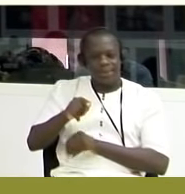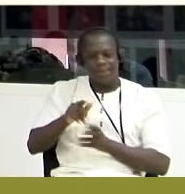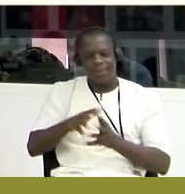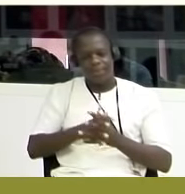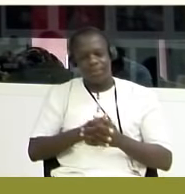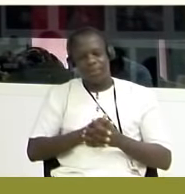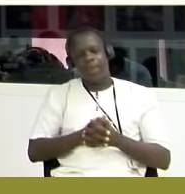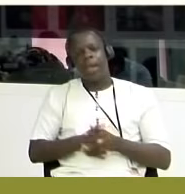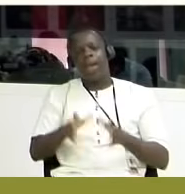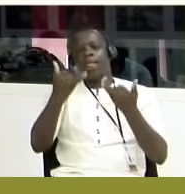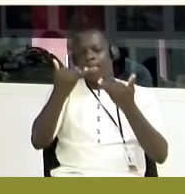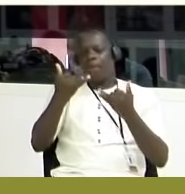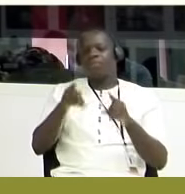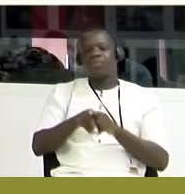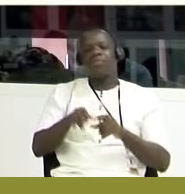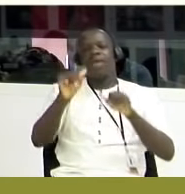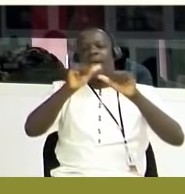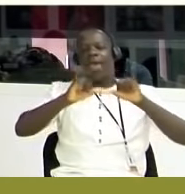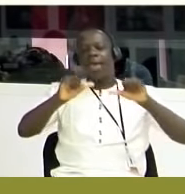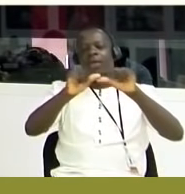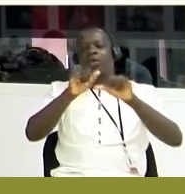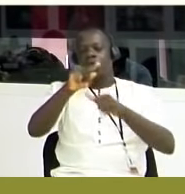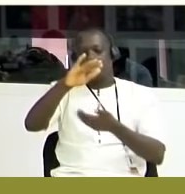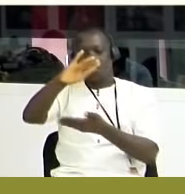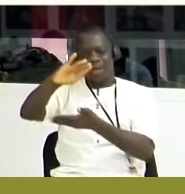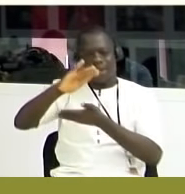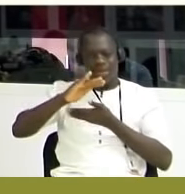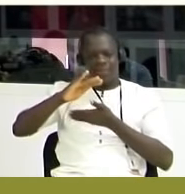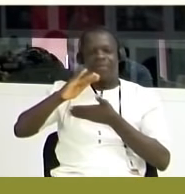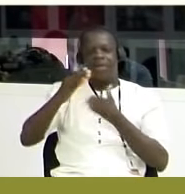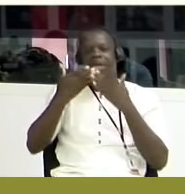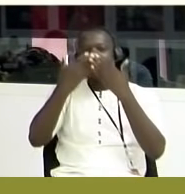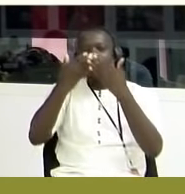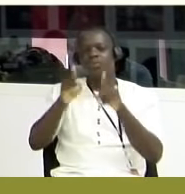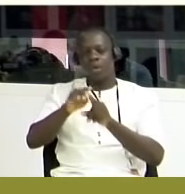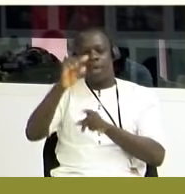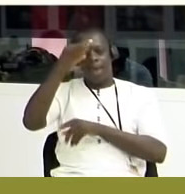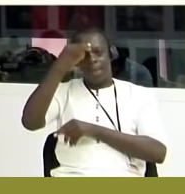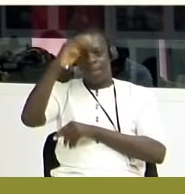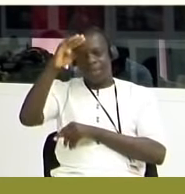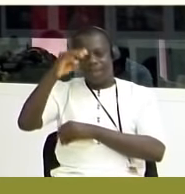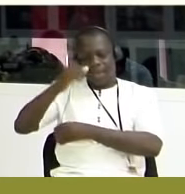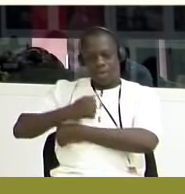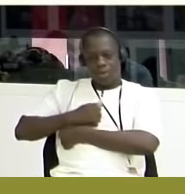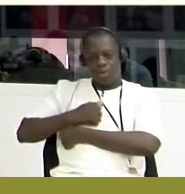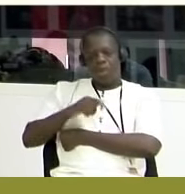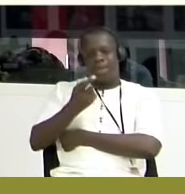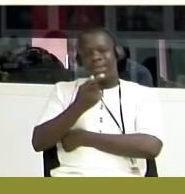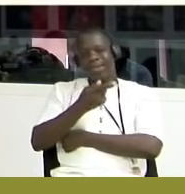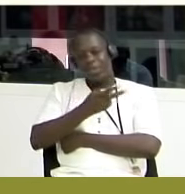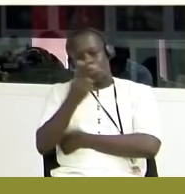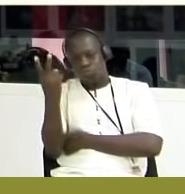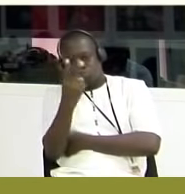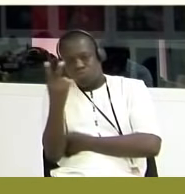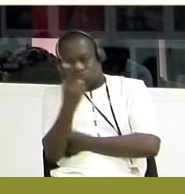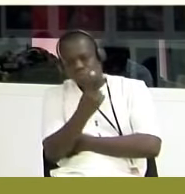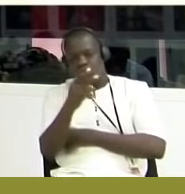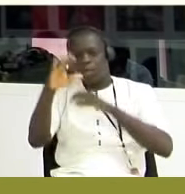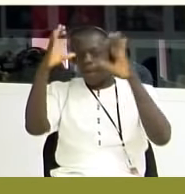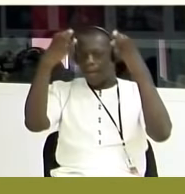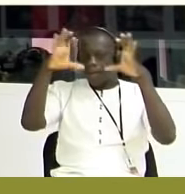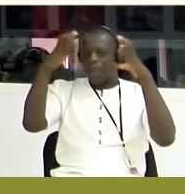So at the point that you received this information as Minister of Interior, these two incidents were being